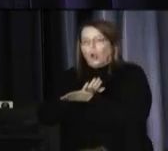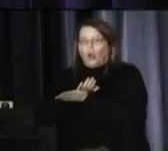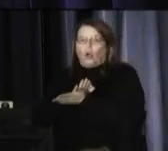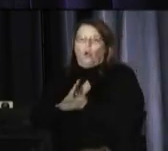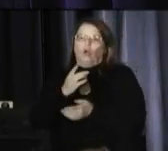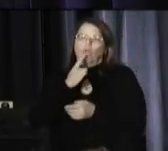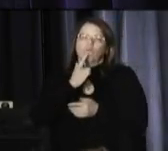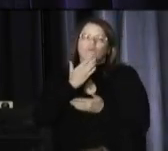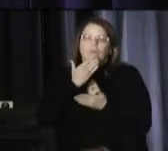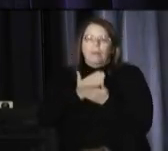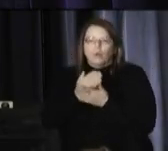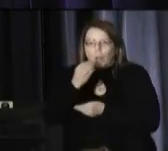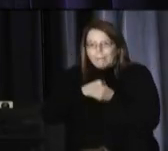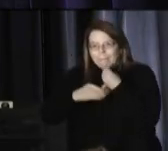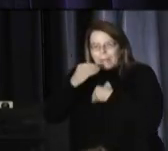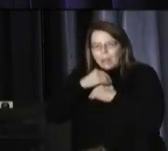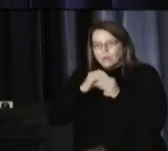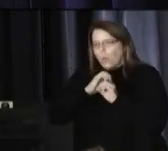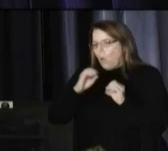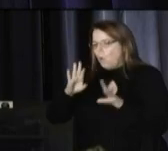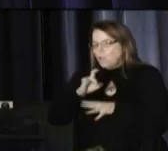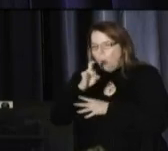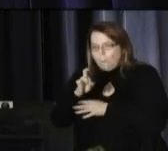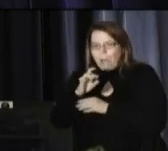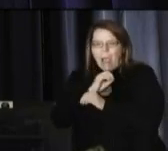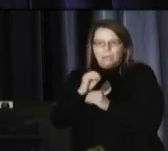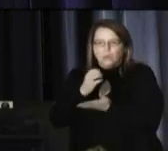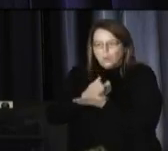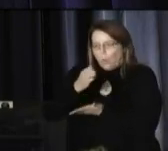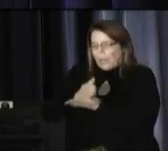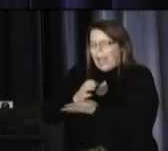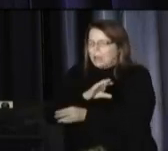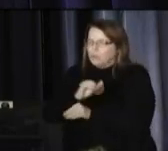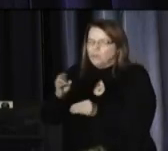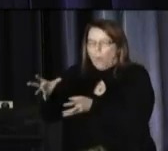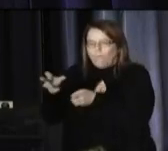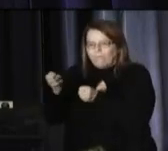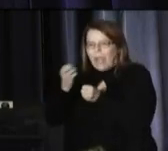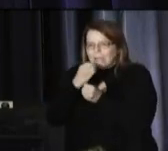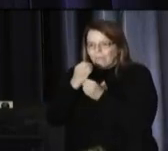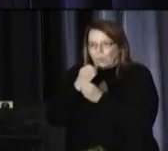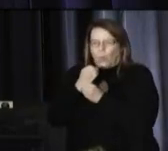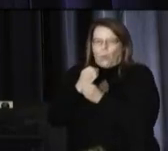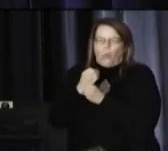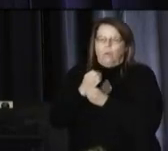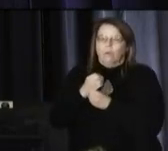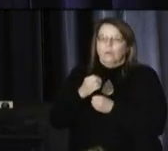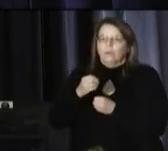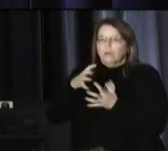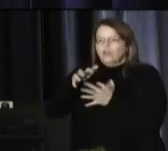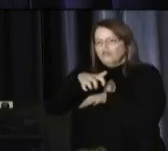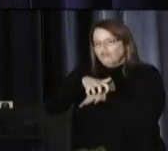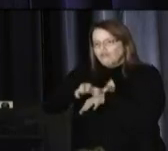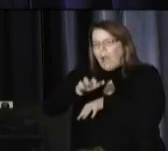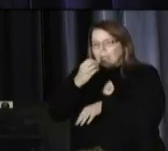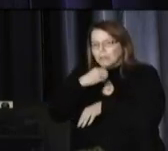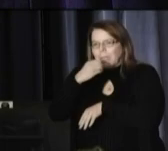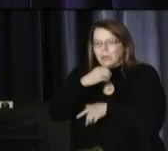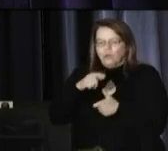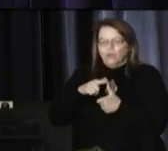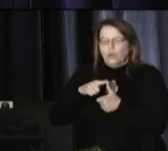scratch. No boxes, no cans, no fast food. Crab and kale omelets, roasted red